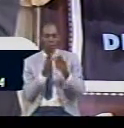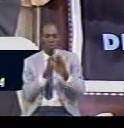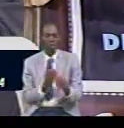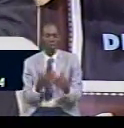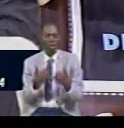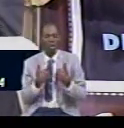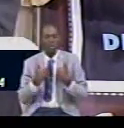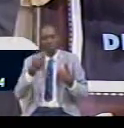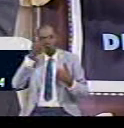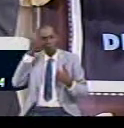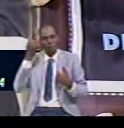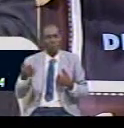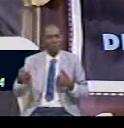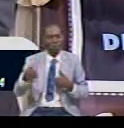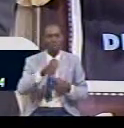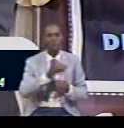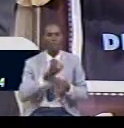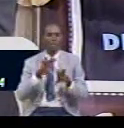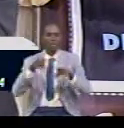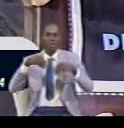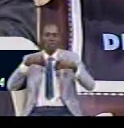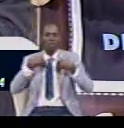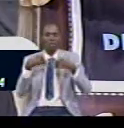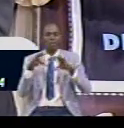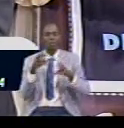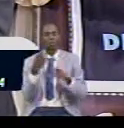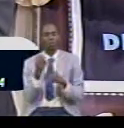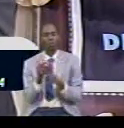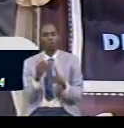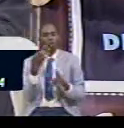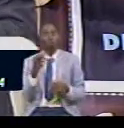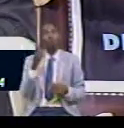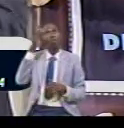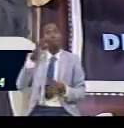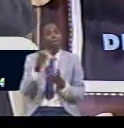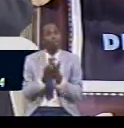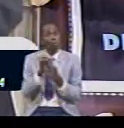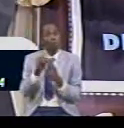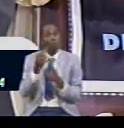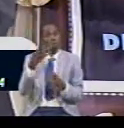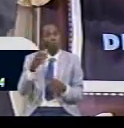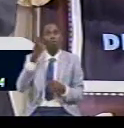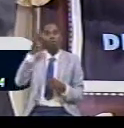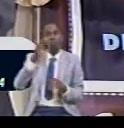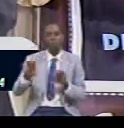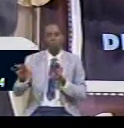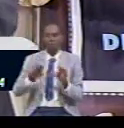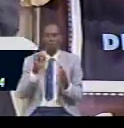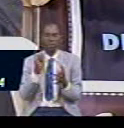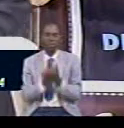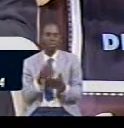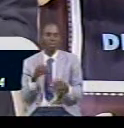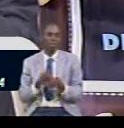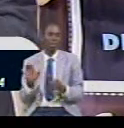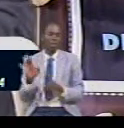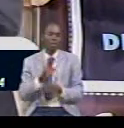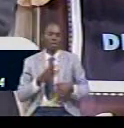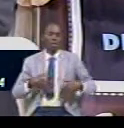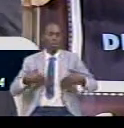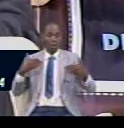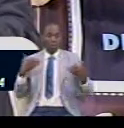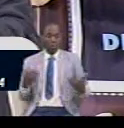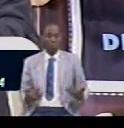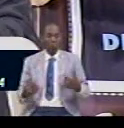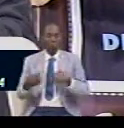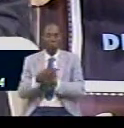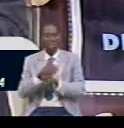of God. They received the word of God, and that word of God worked in their lives. And today, whosoever will receive,